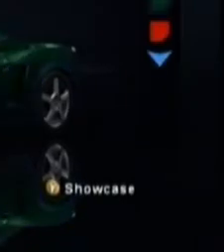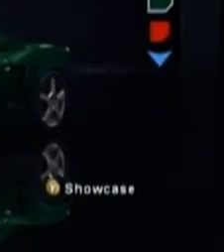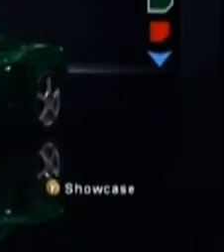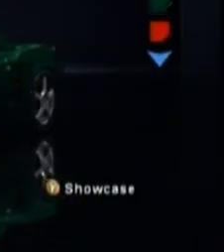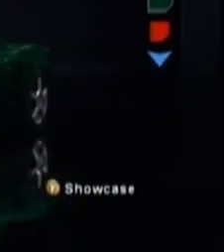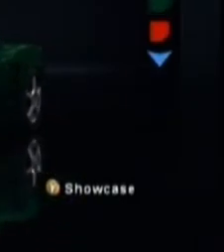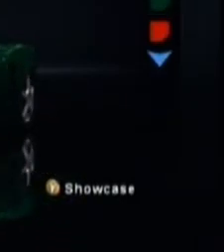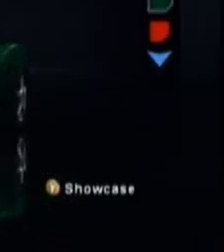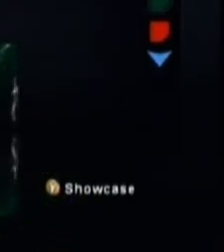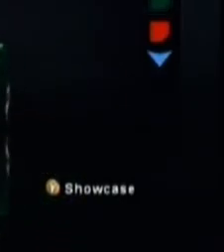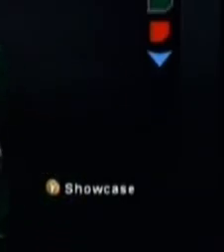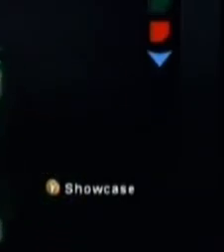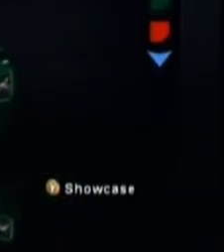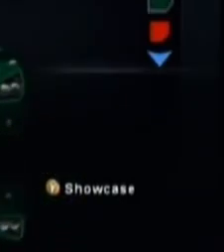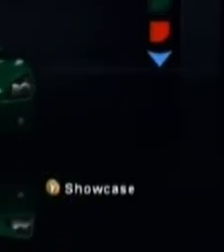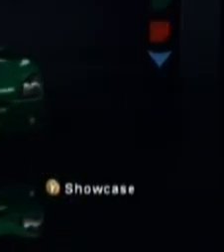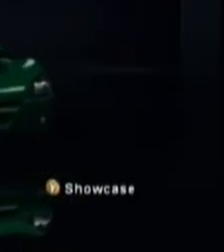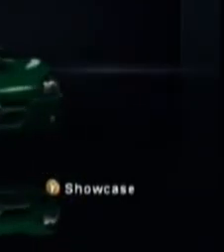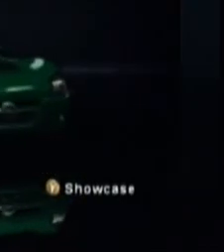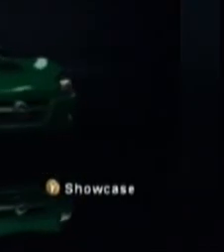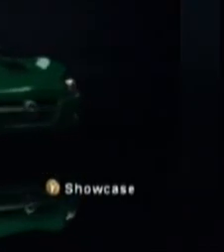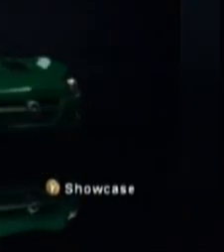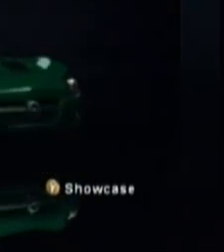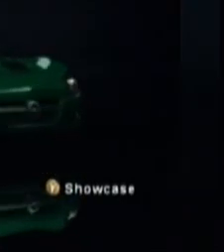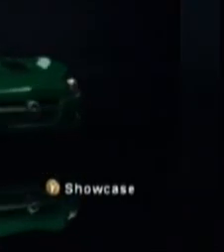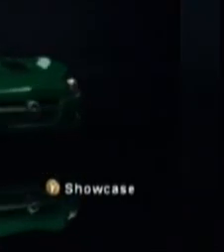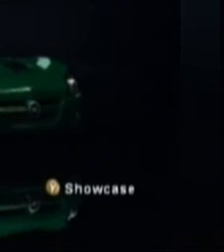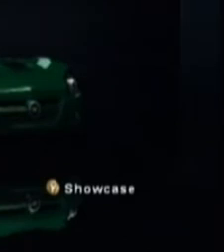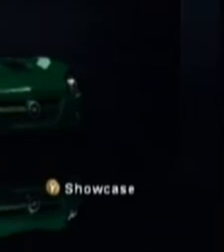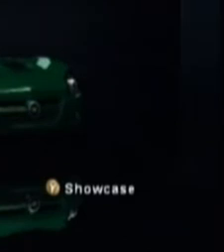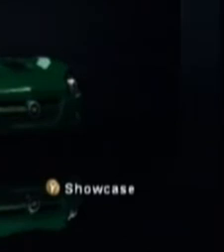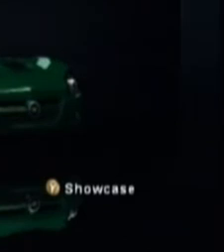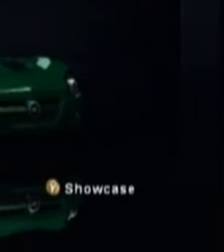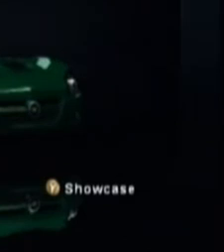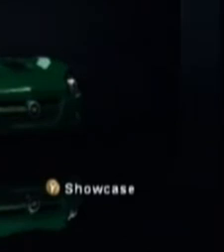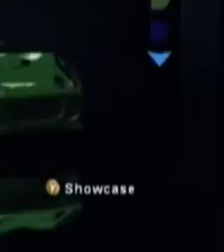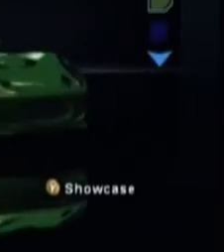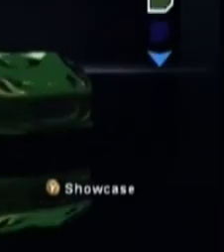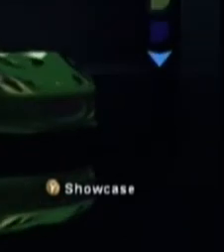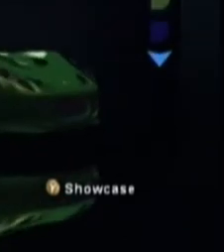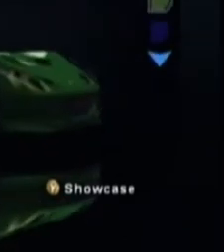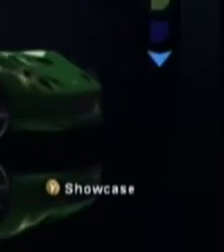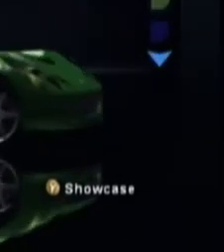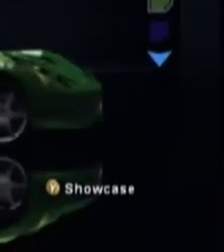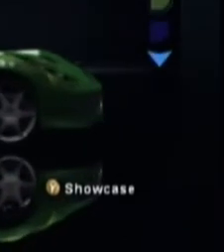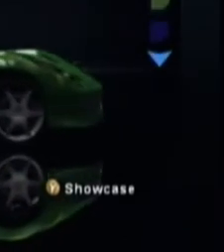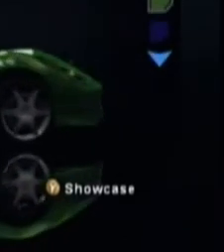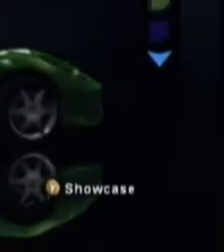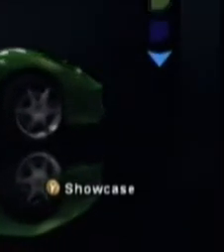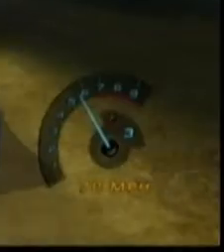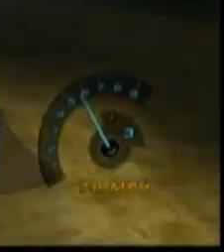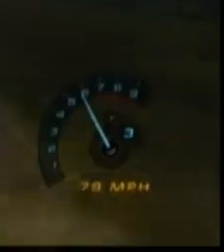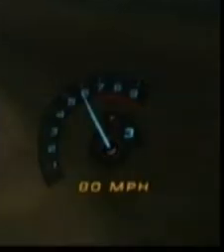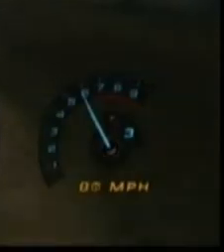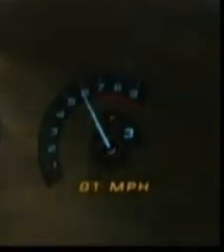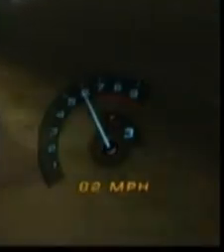There's absolutely nothing hard to grasp about the principles of the Need for Speed franchise. Choose your car, unsurprisingly there